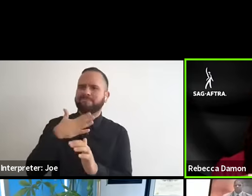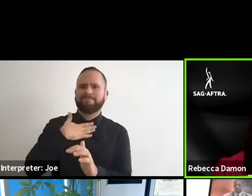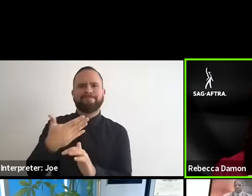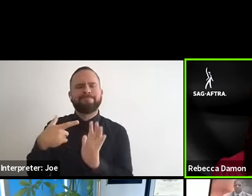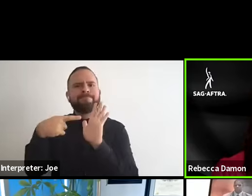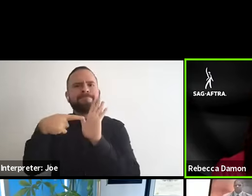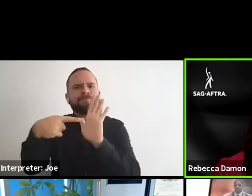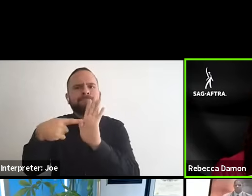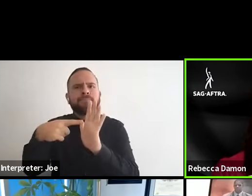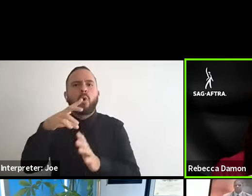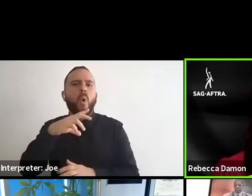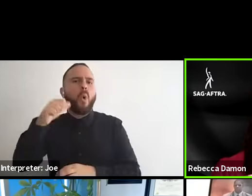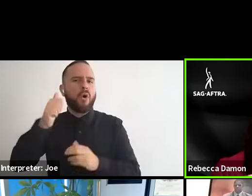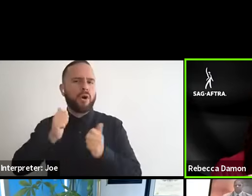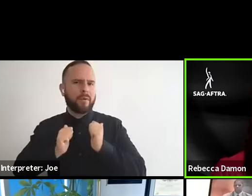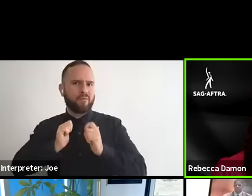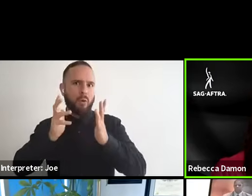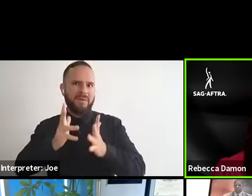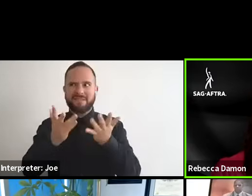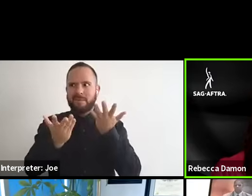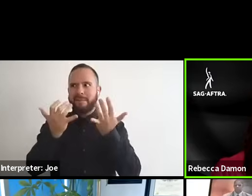the business?